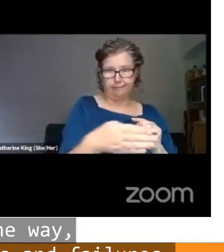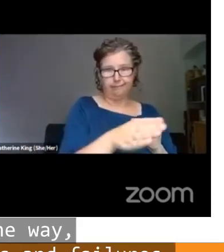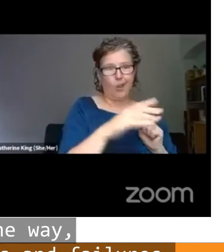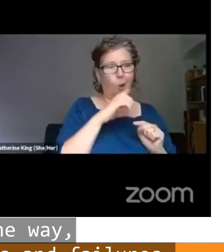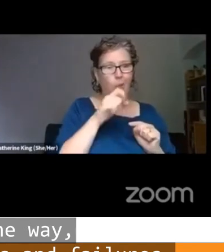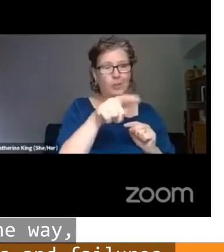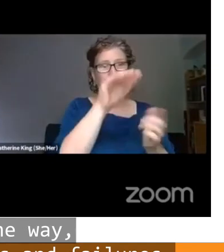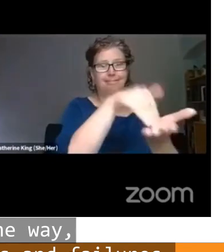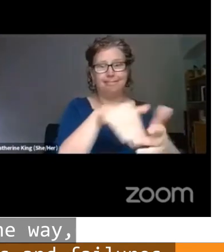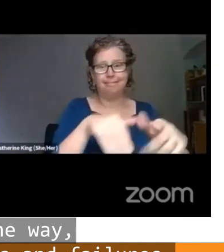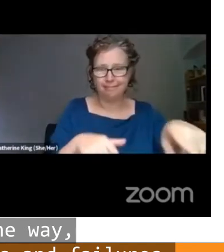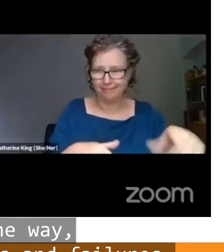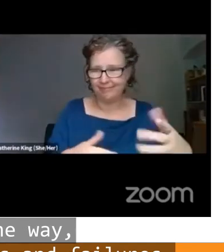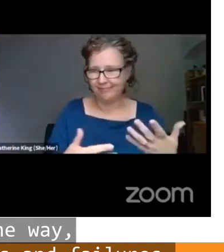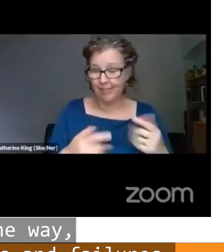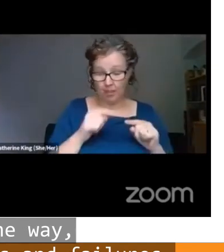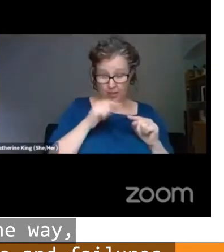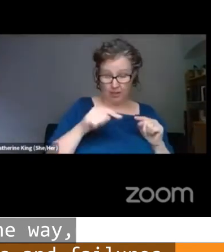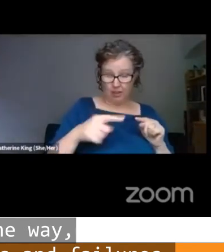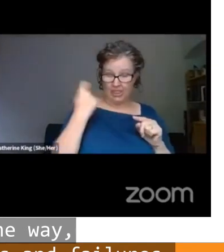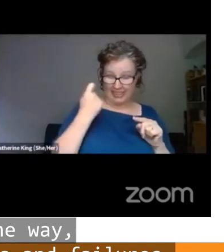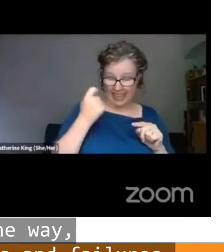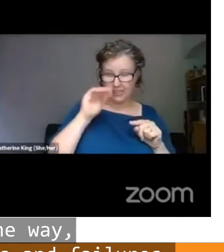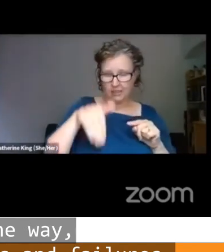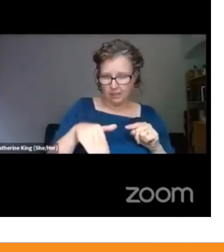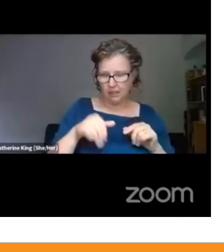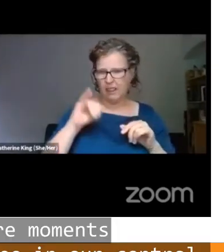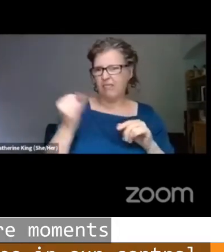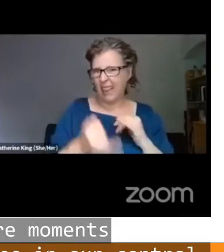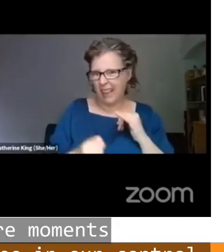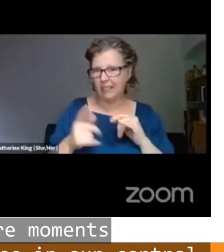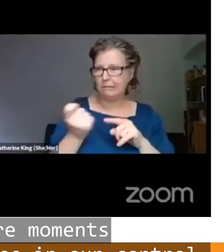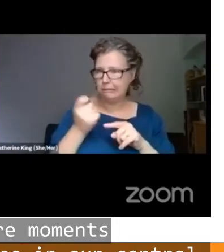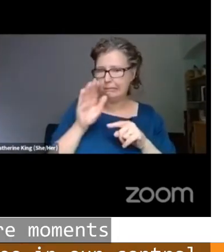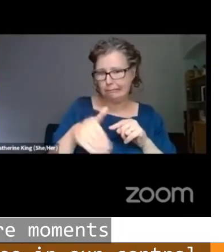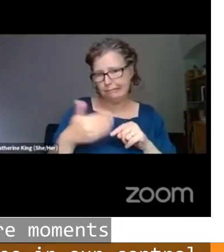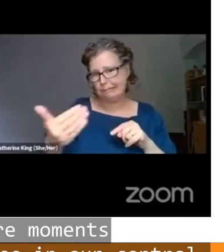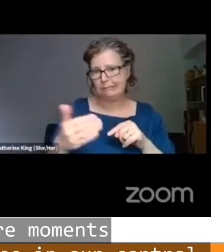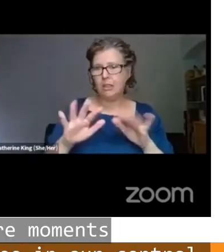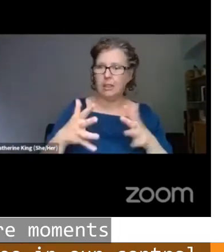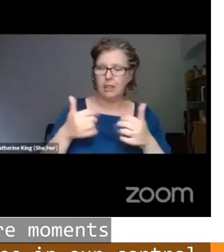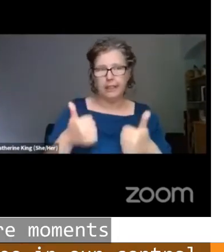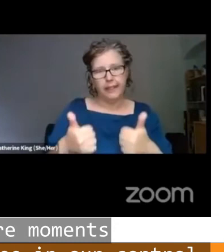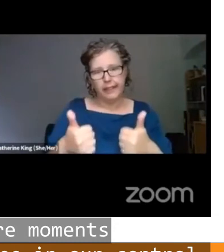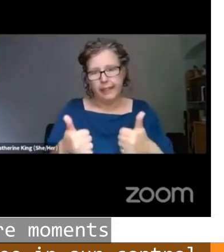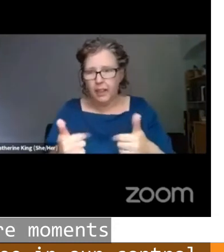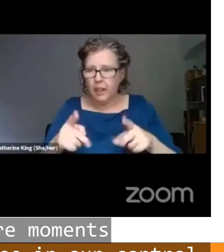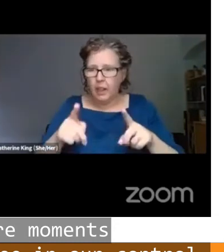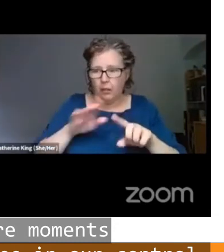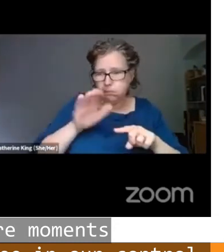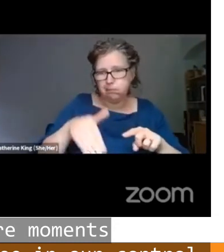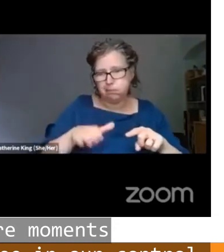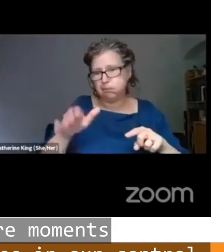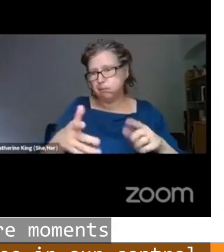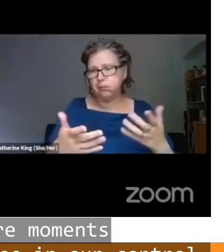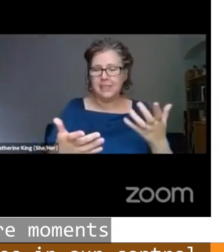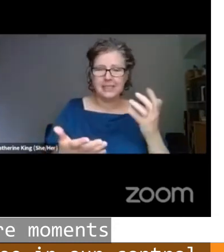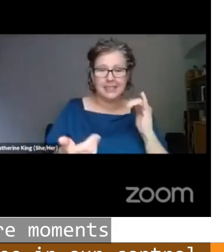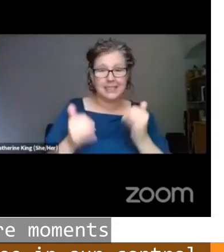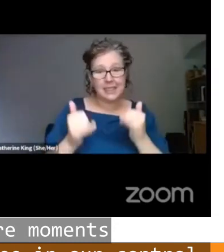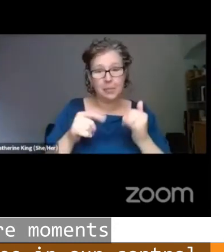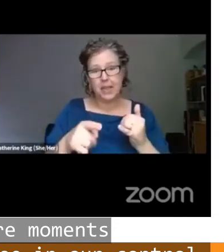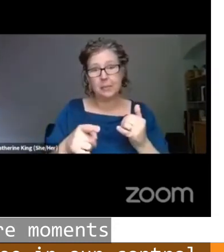the way, we have successes and failures and mediocre moments that are to a varying degree in